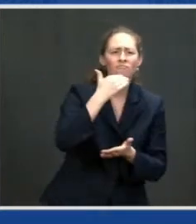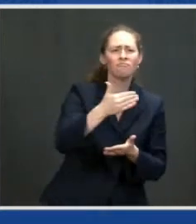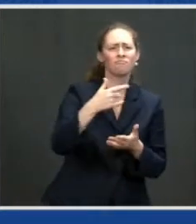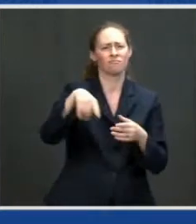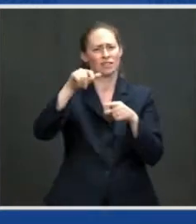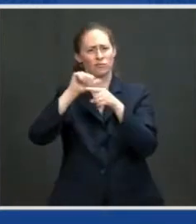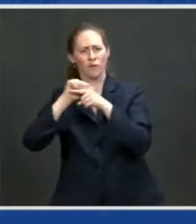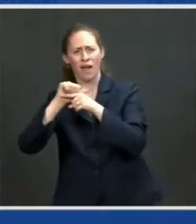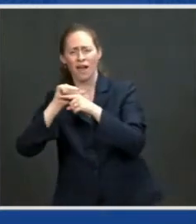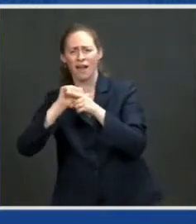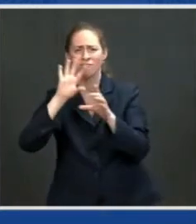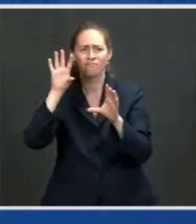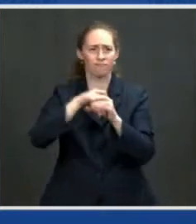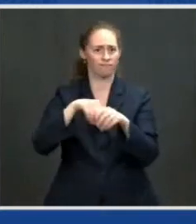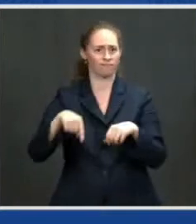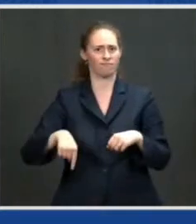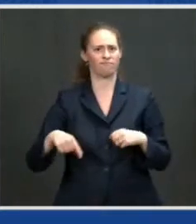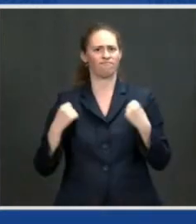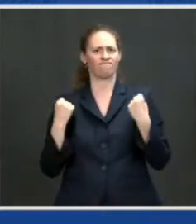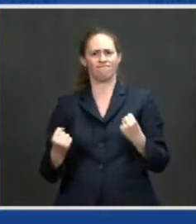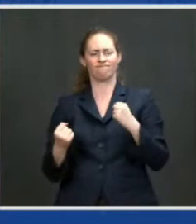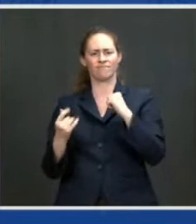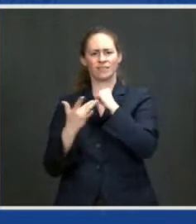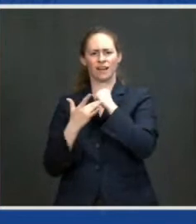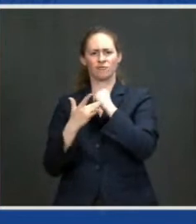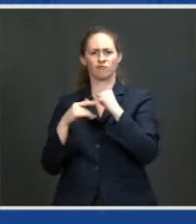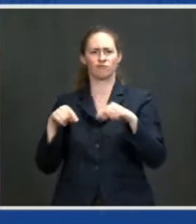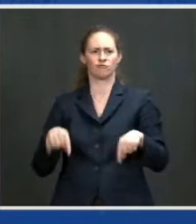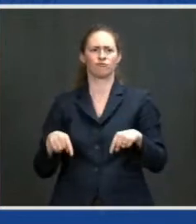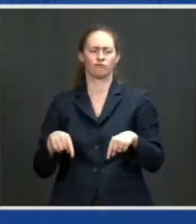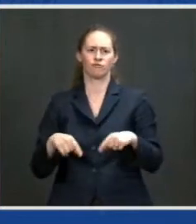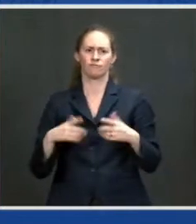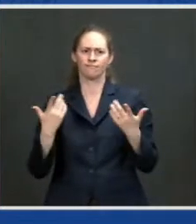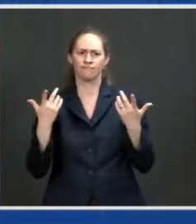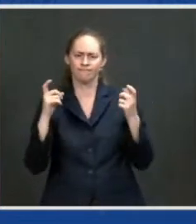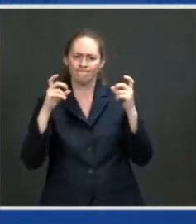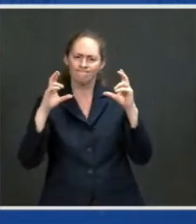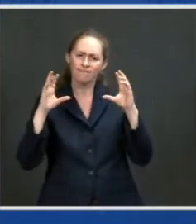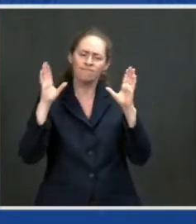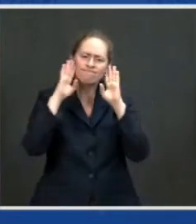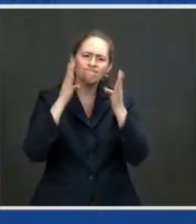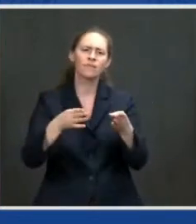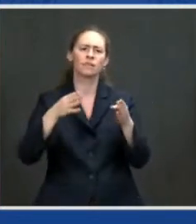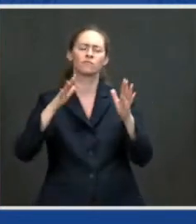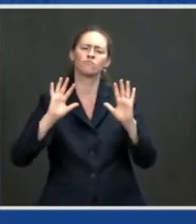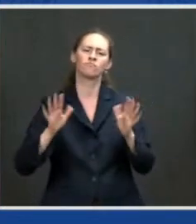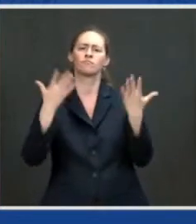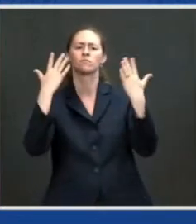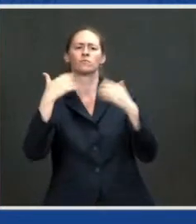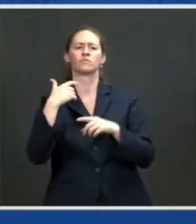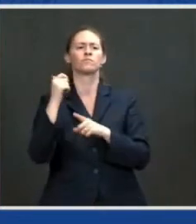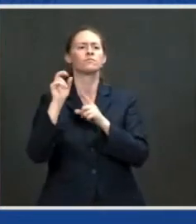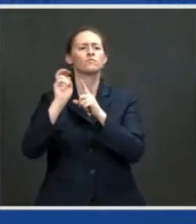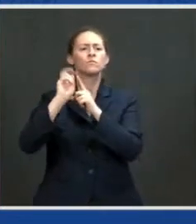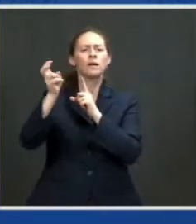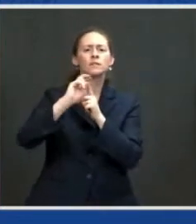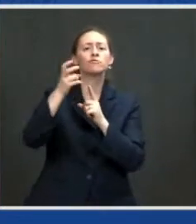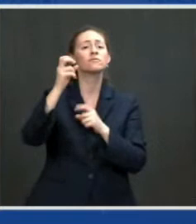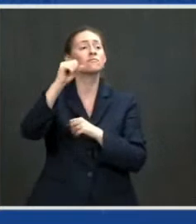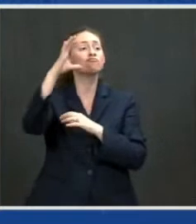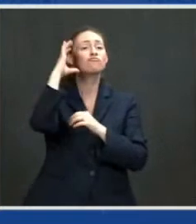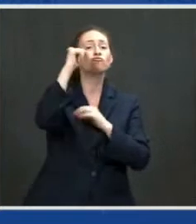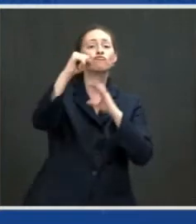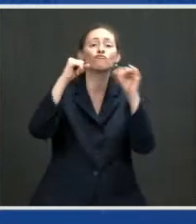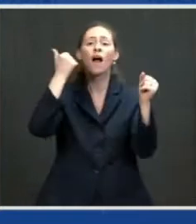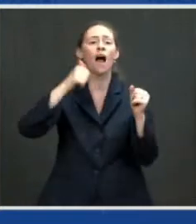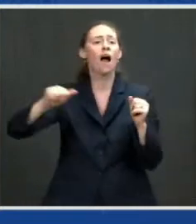Technology Center. You know, we need to invest in transportation infrastructure. Drive anywhere, and you can see why